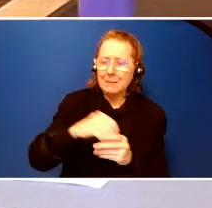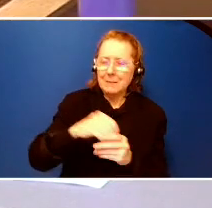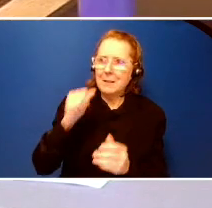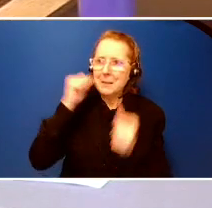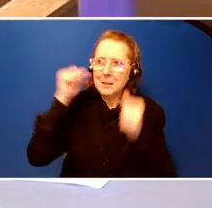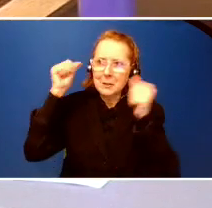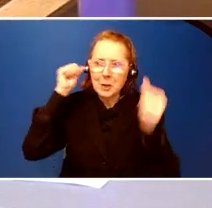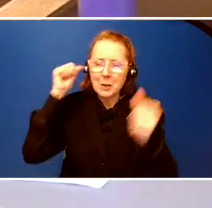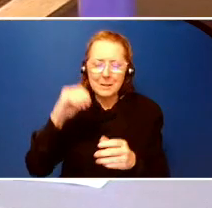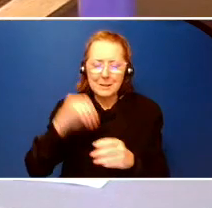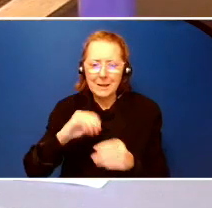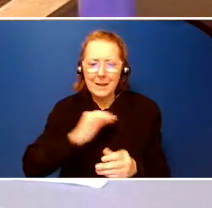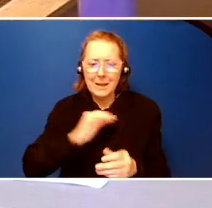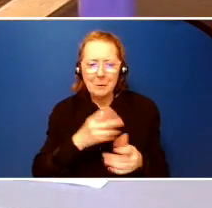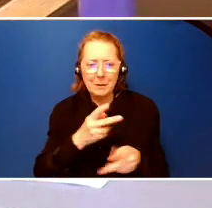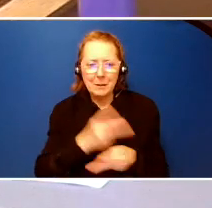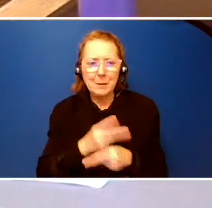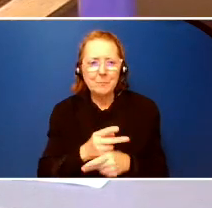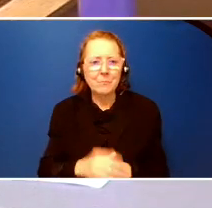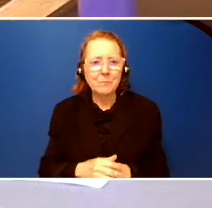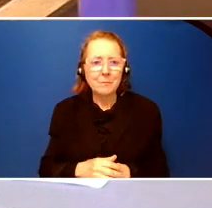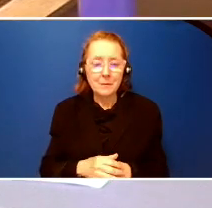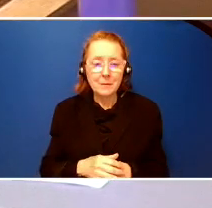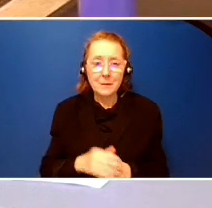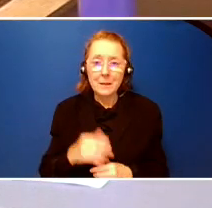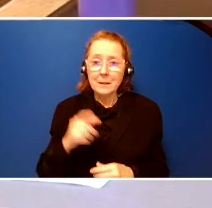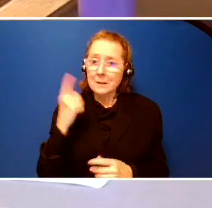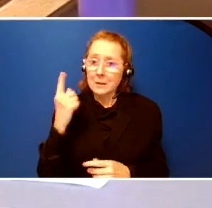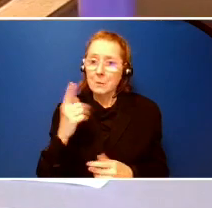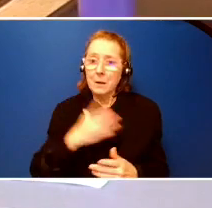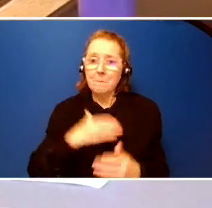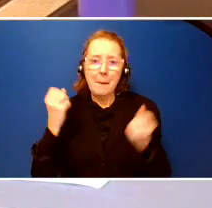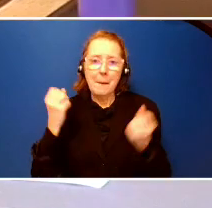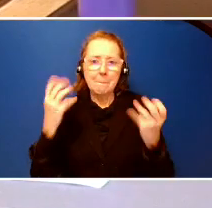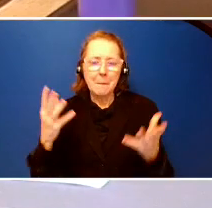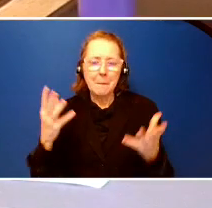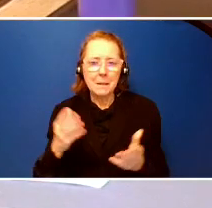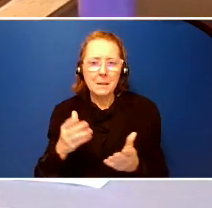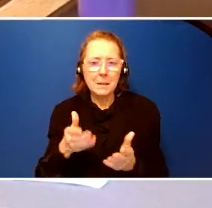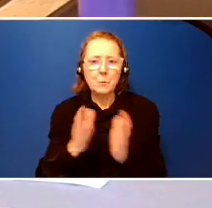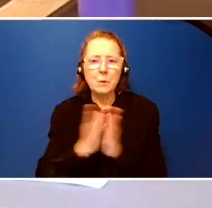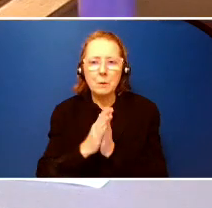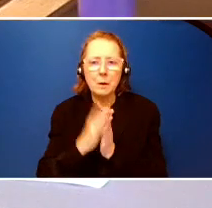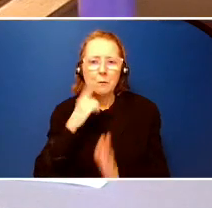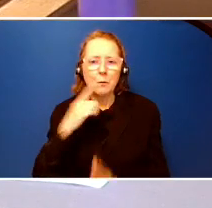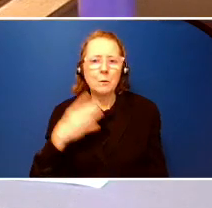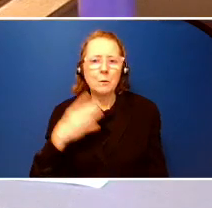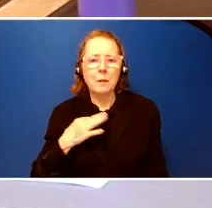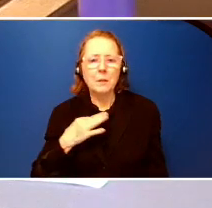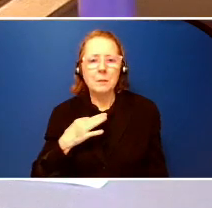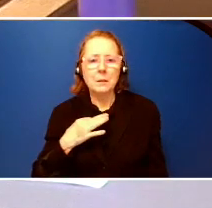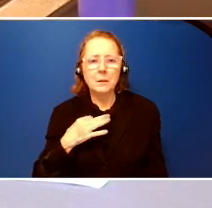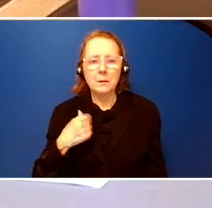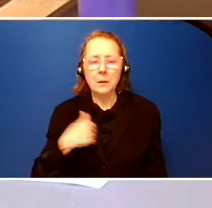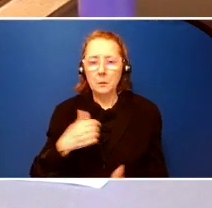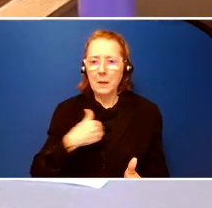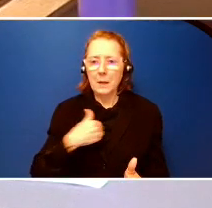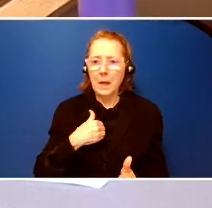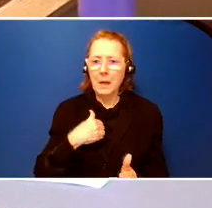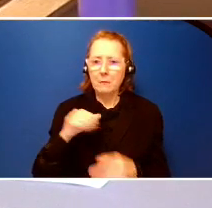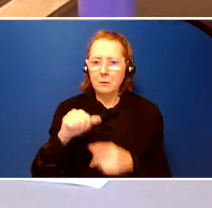an interest, this is one of my many pitches for volunteers. We hold trainings 4 times a